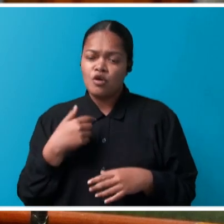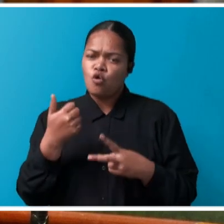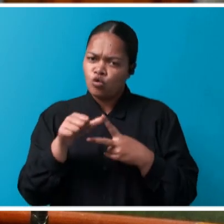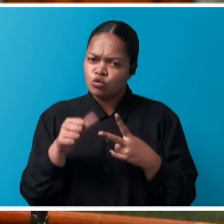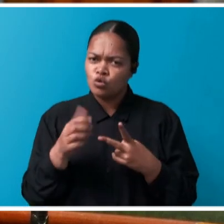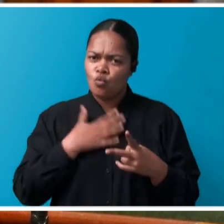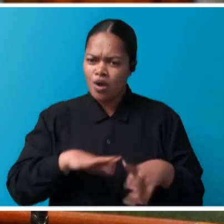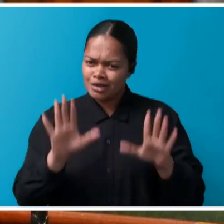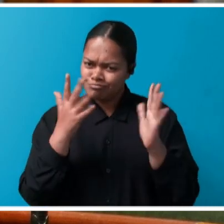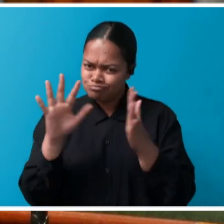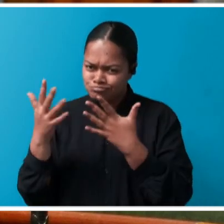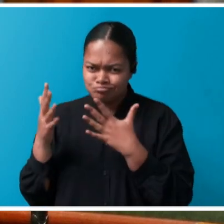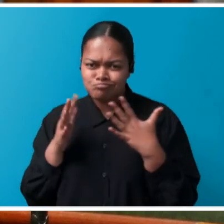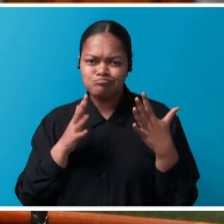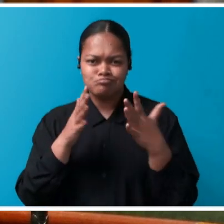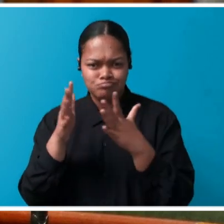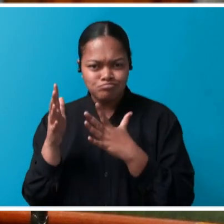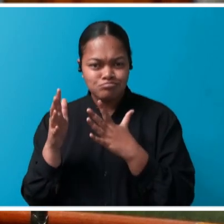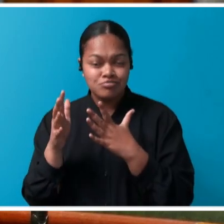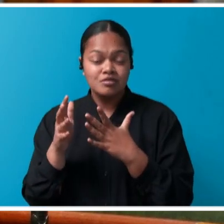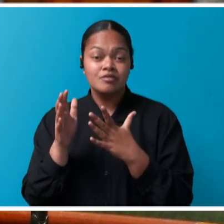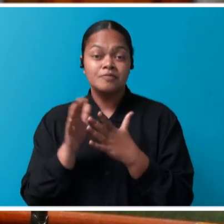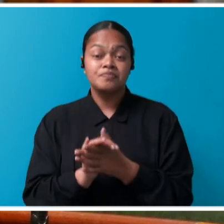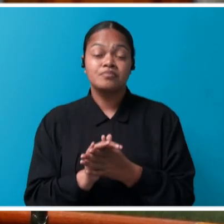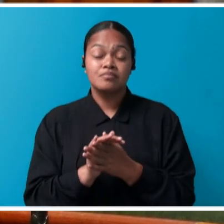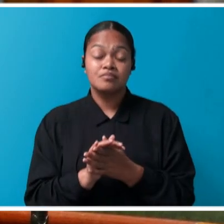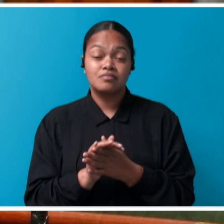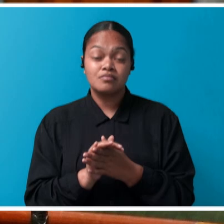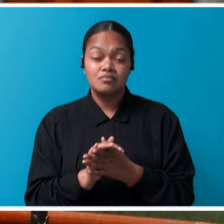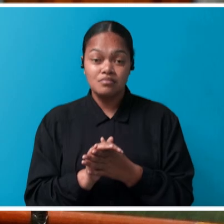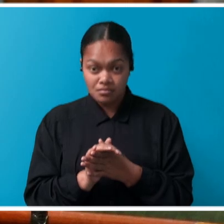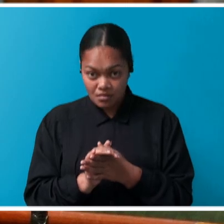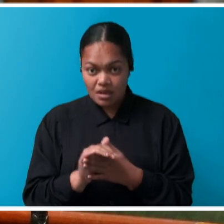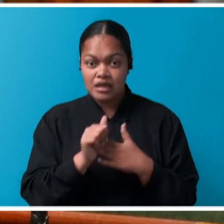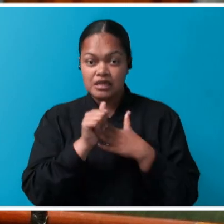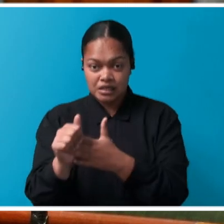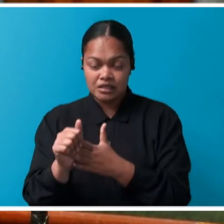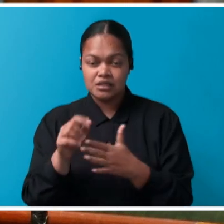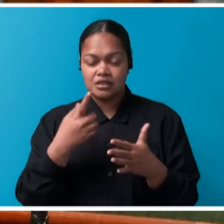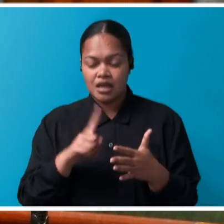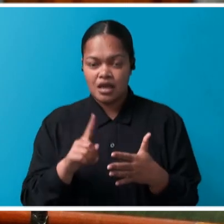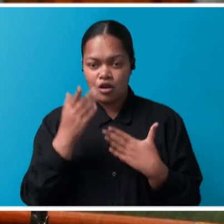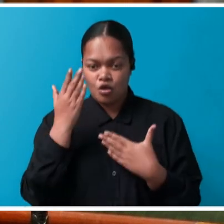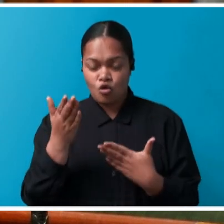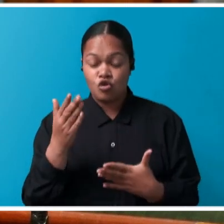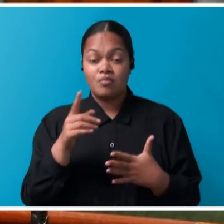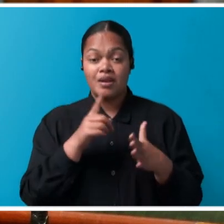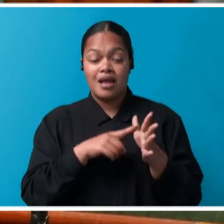and congratulate leaders of the helm of the Ministry of Education, Honorable Aseri Masibo